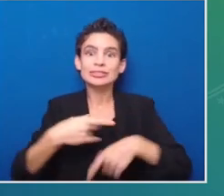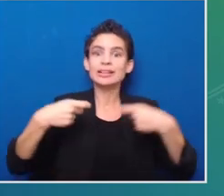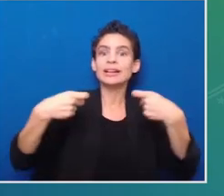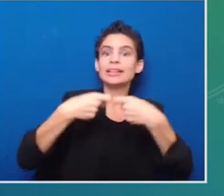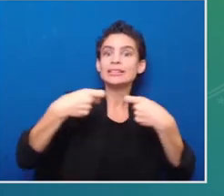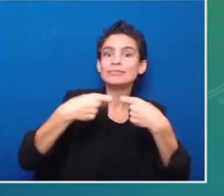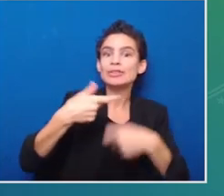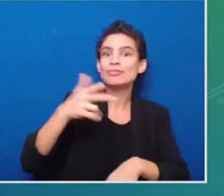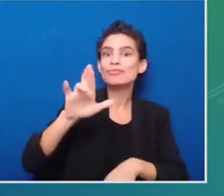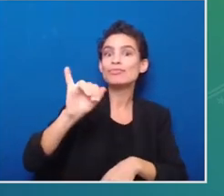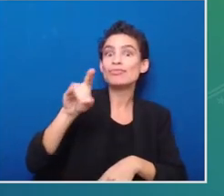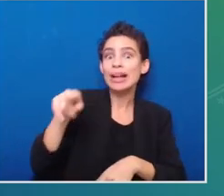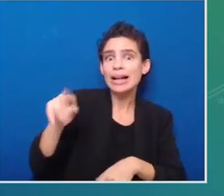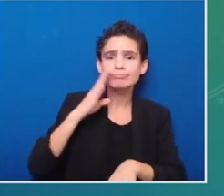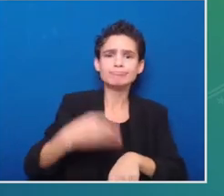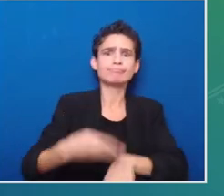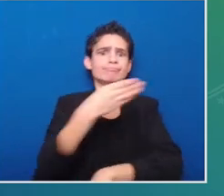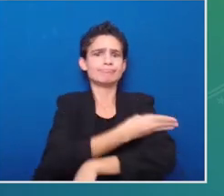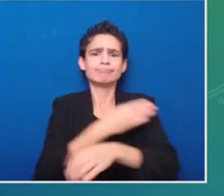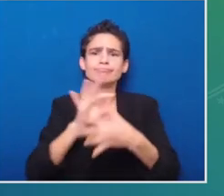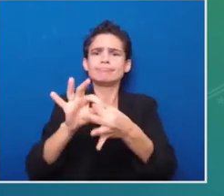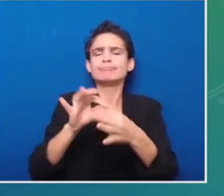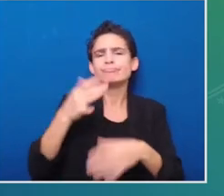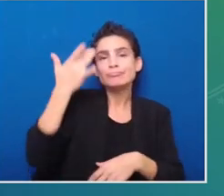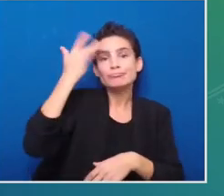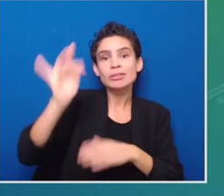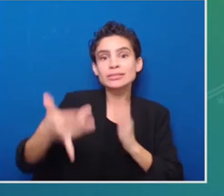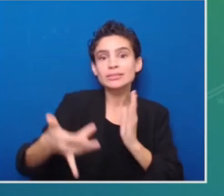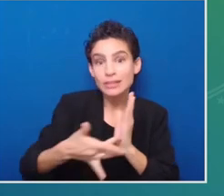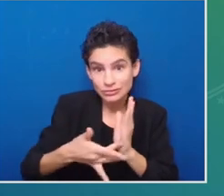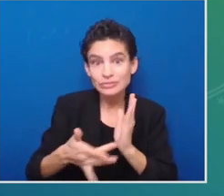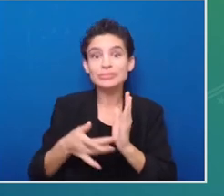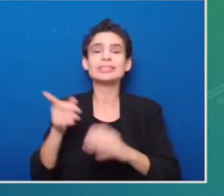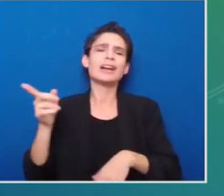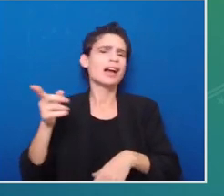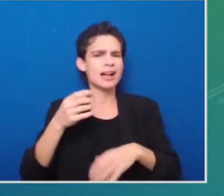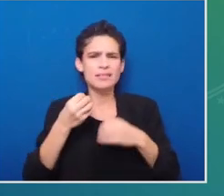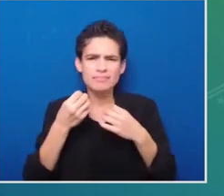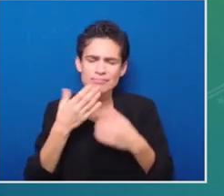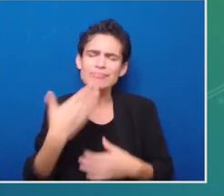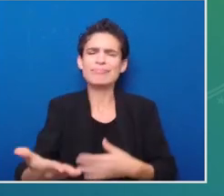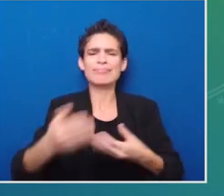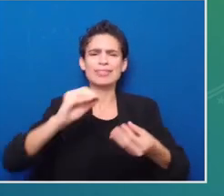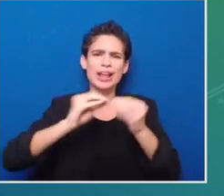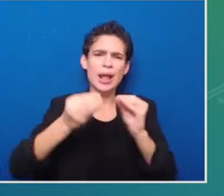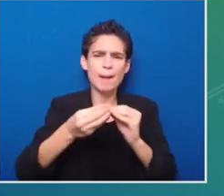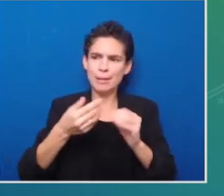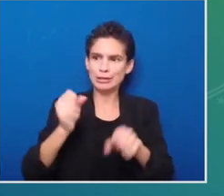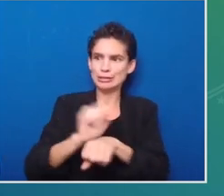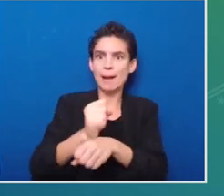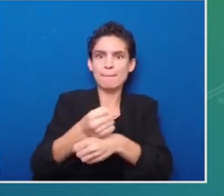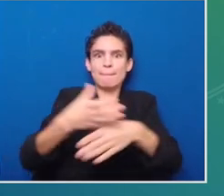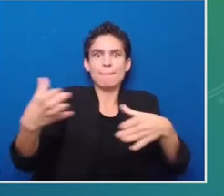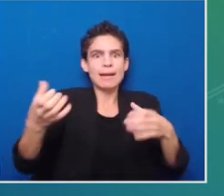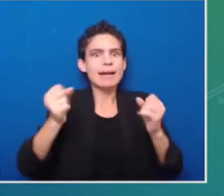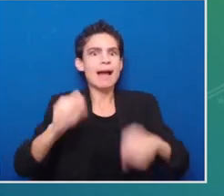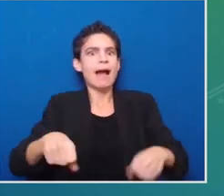electric grids using smart technology. Millions of good paying jobs are going to be created.